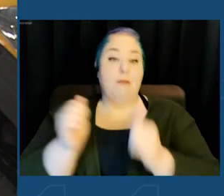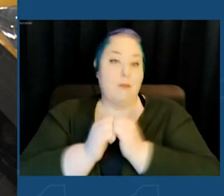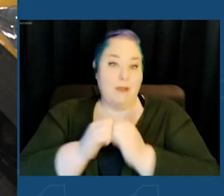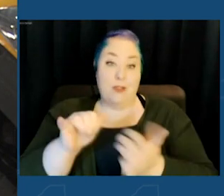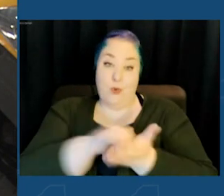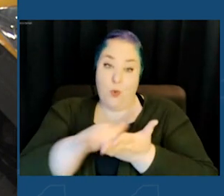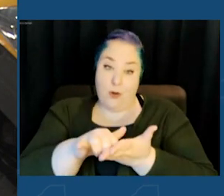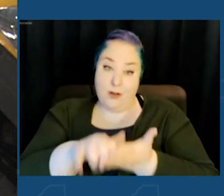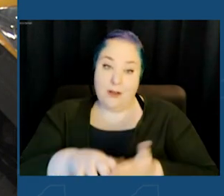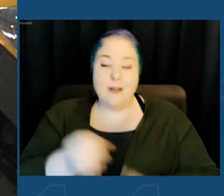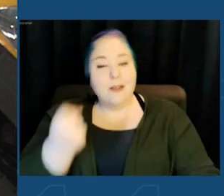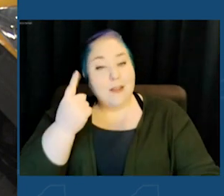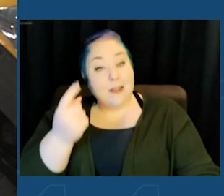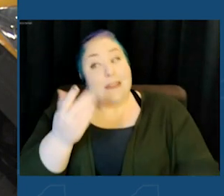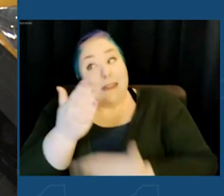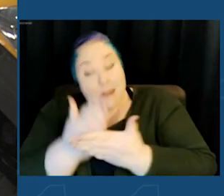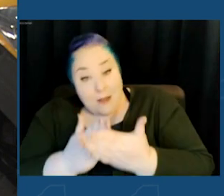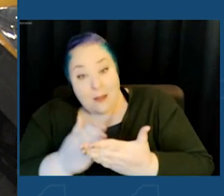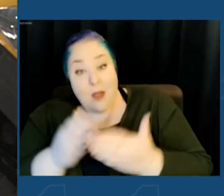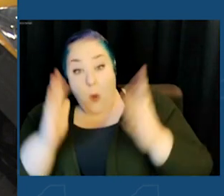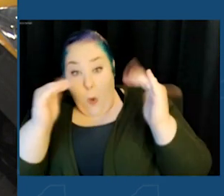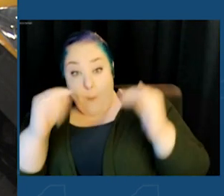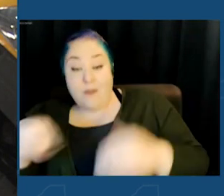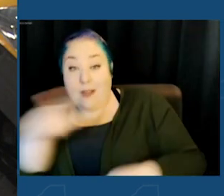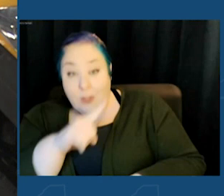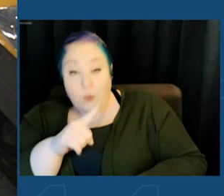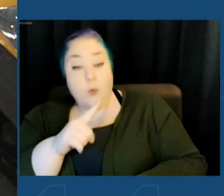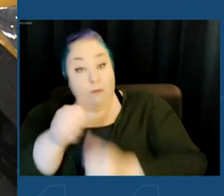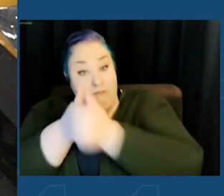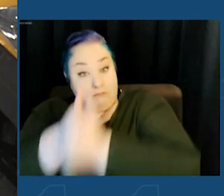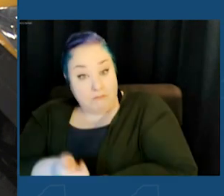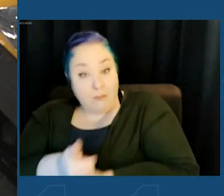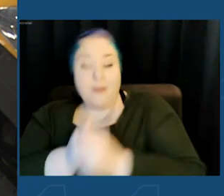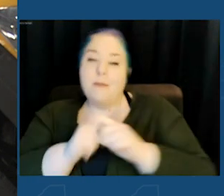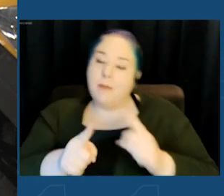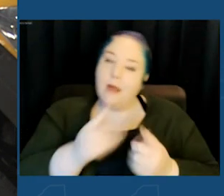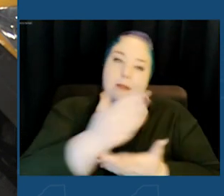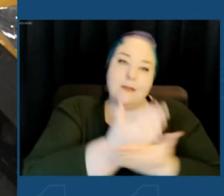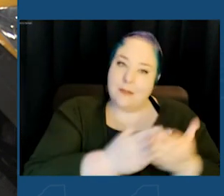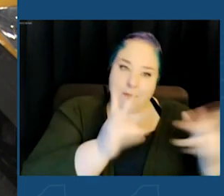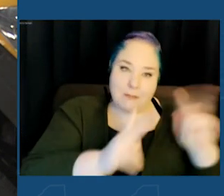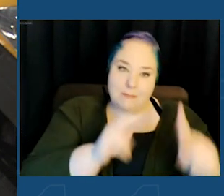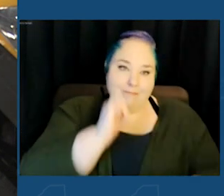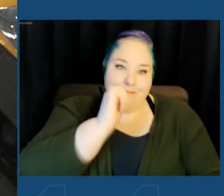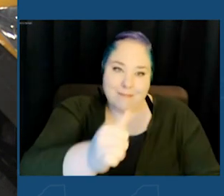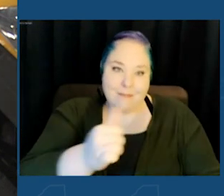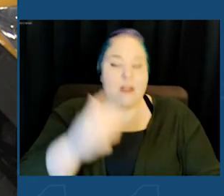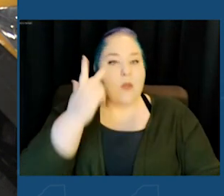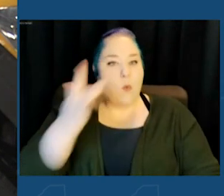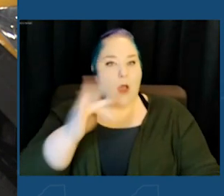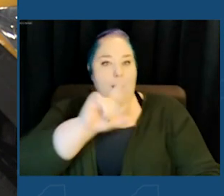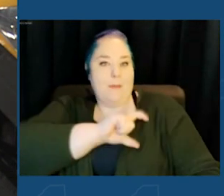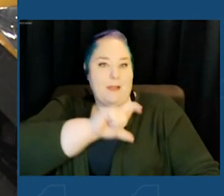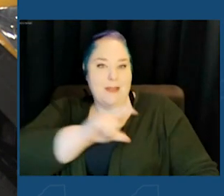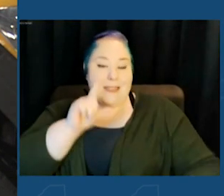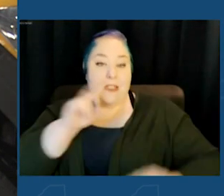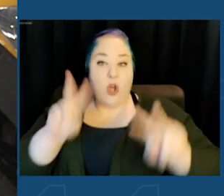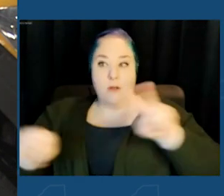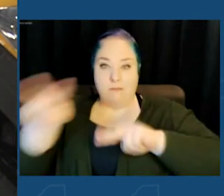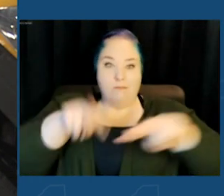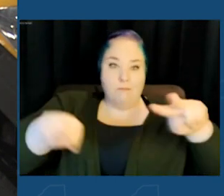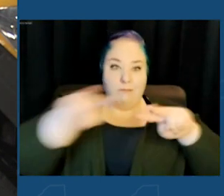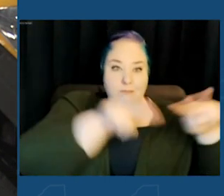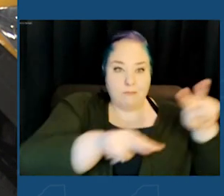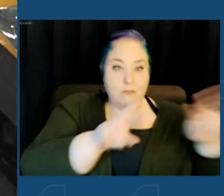there is a possibility of Motors being stranded which is why our state police are deployed and watching out for anyone who might need our help again the flash